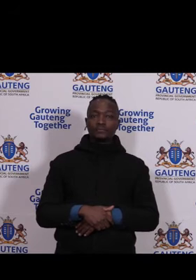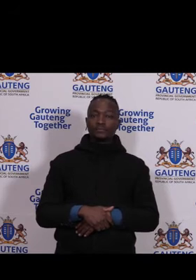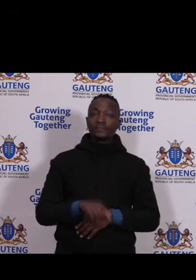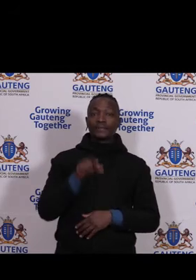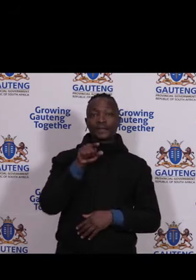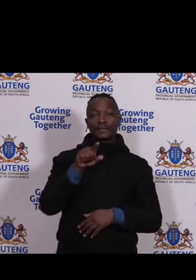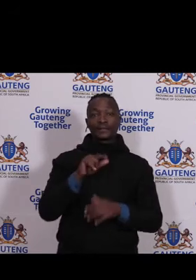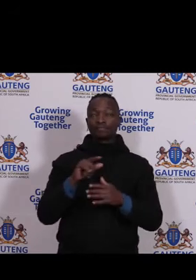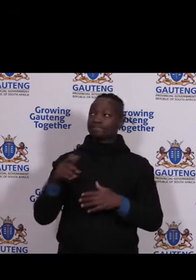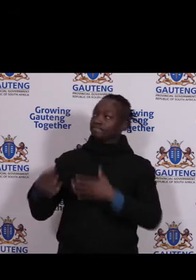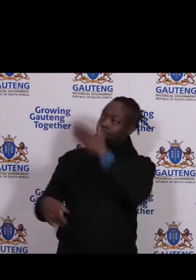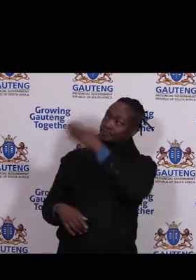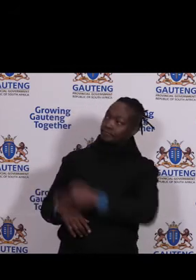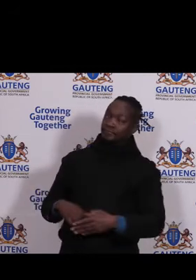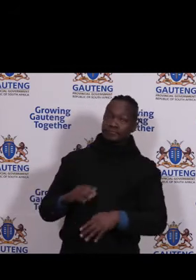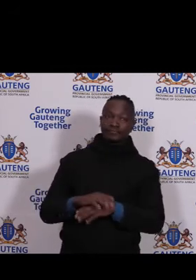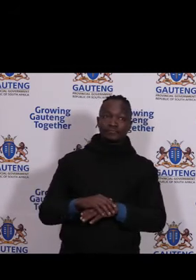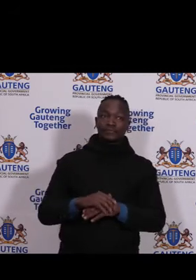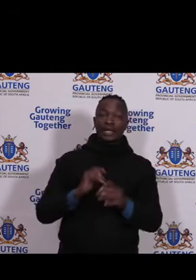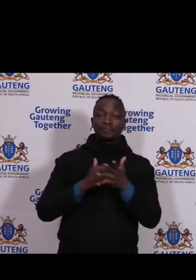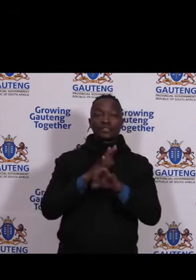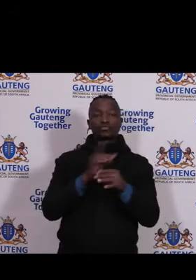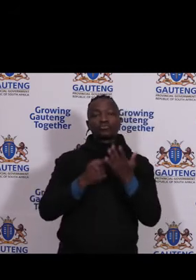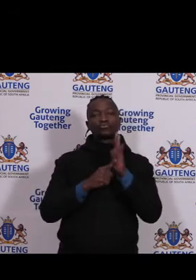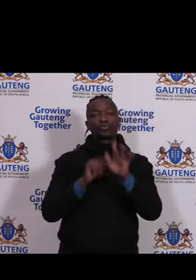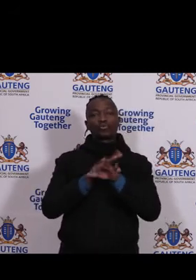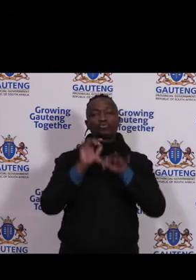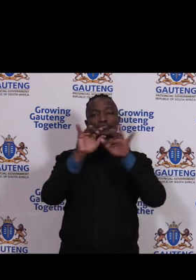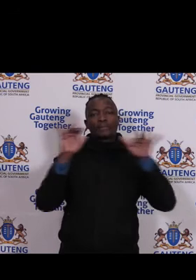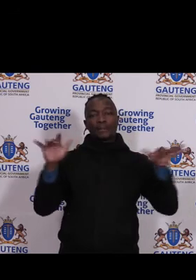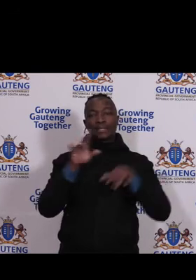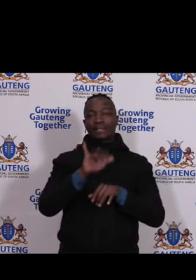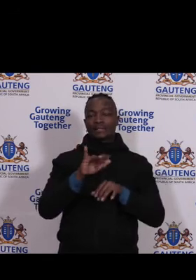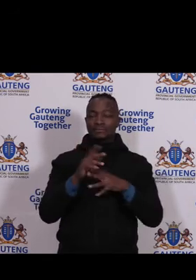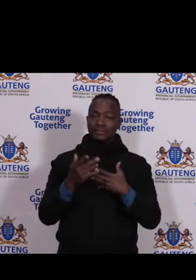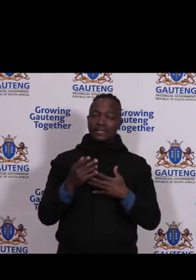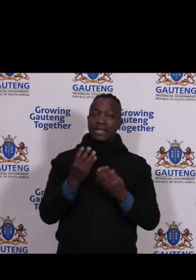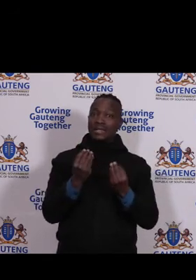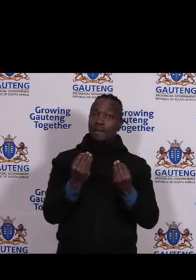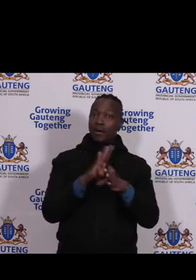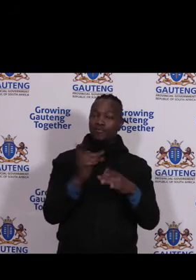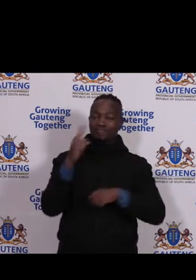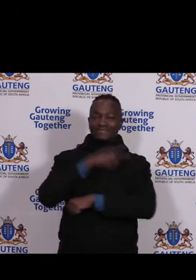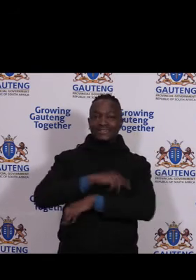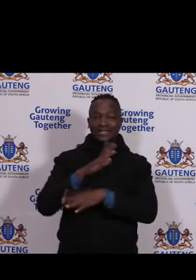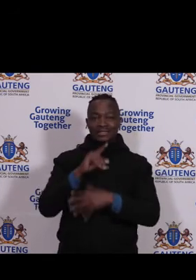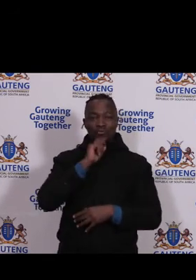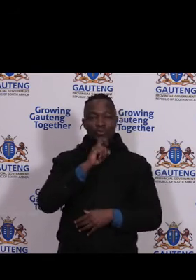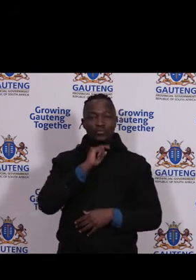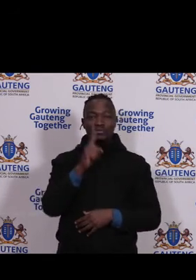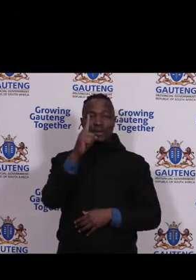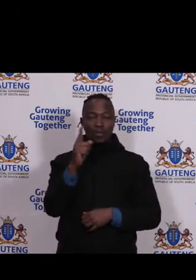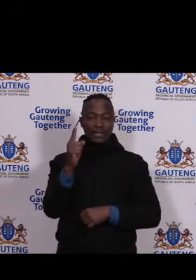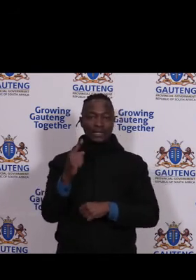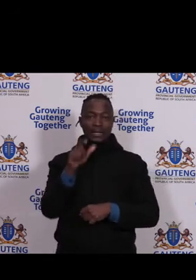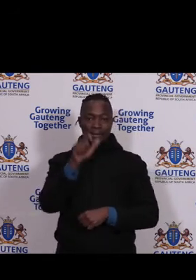put it up there so that you see, we demonstrate to the public the number of days that are spent by one patient before